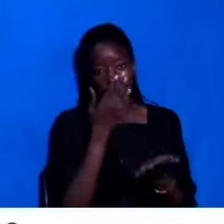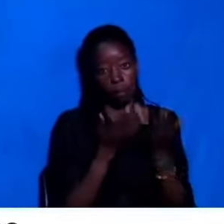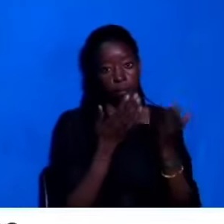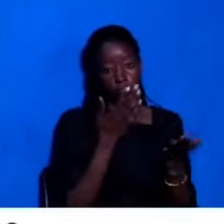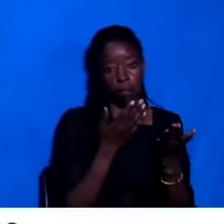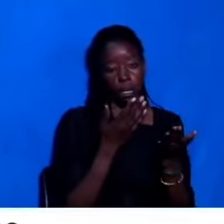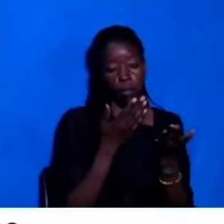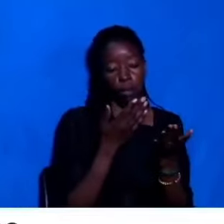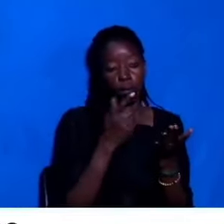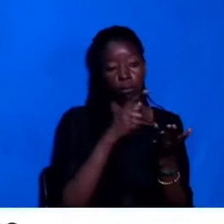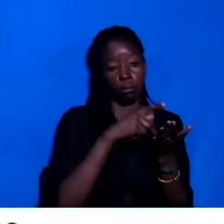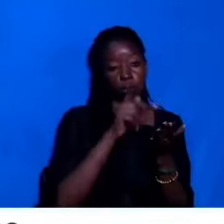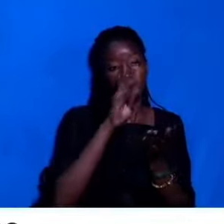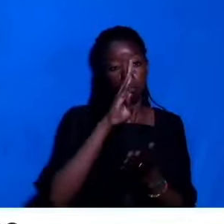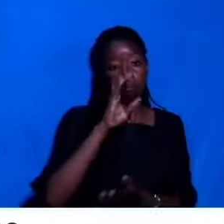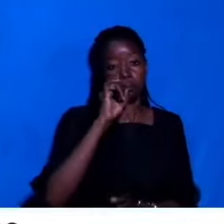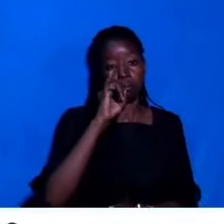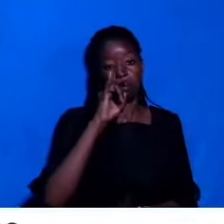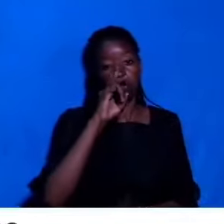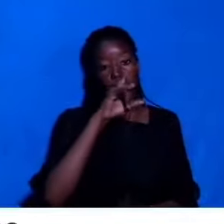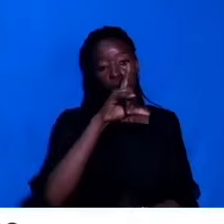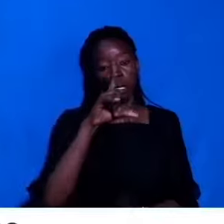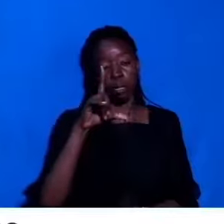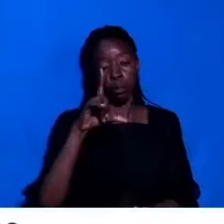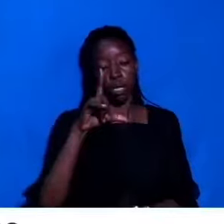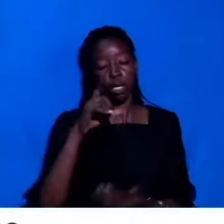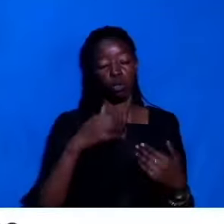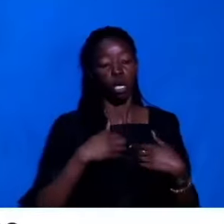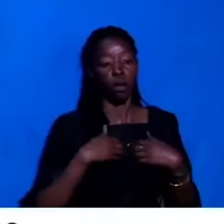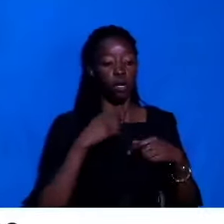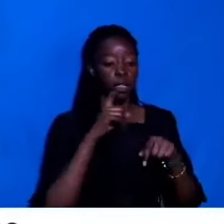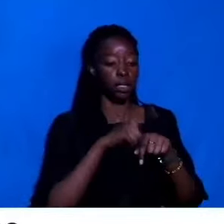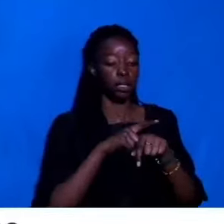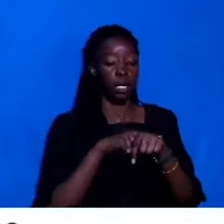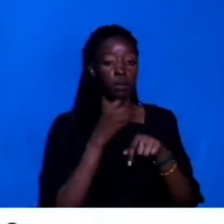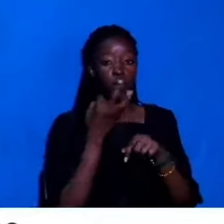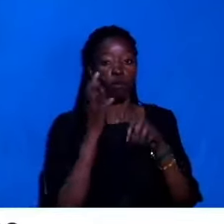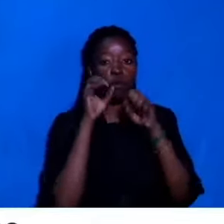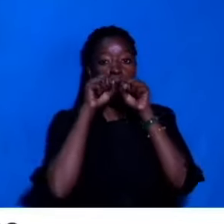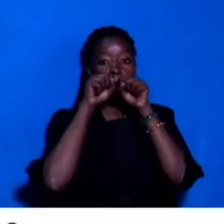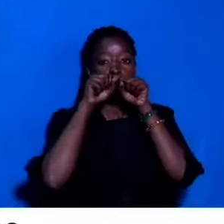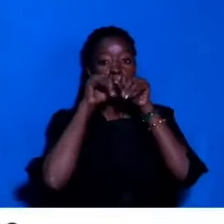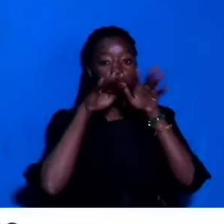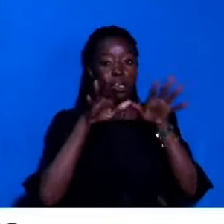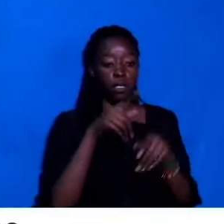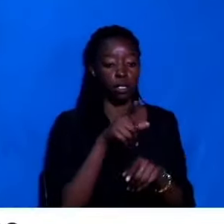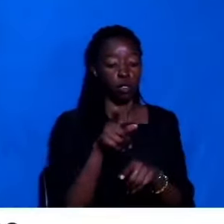pay bill, and we are going to have that moment of blessing you together with your family.